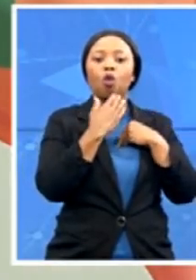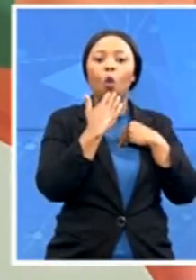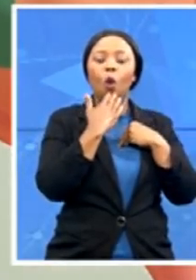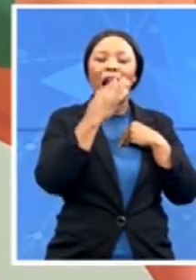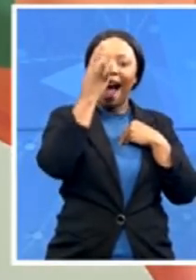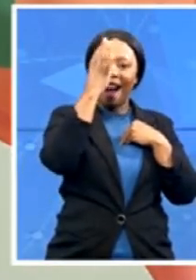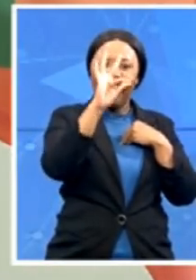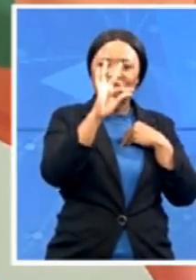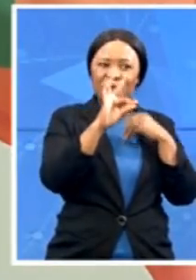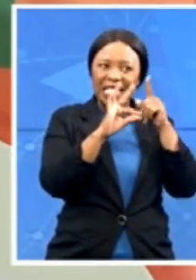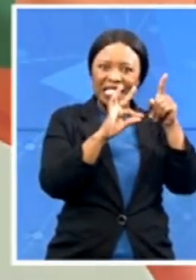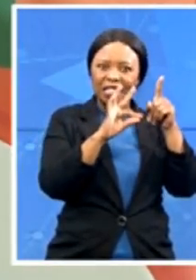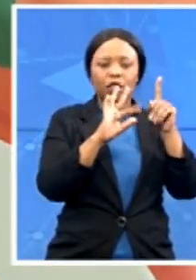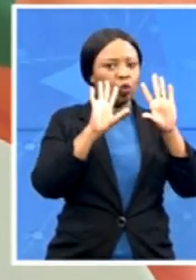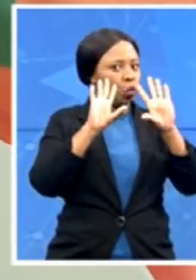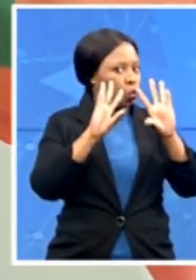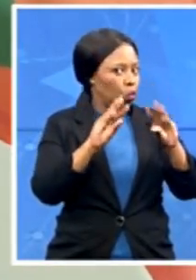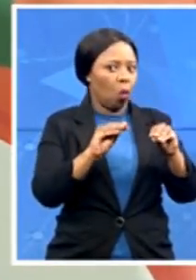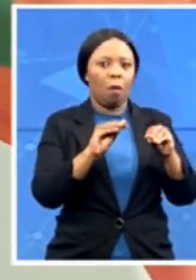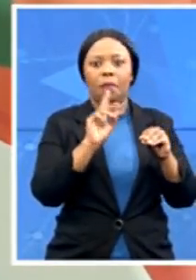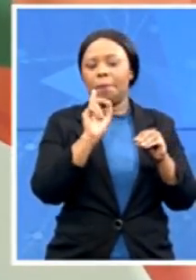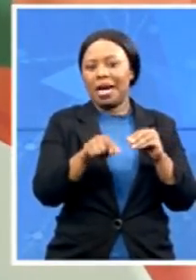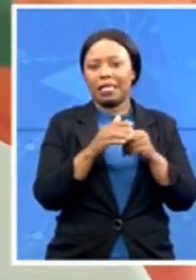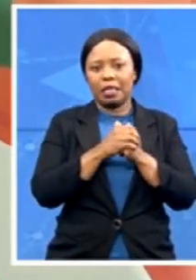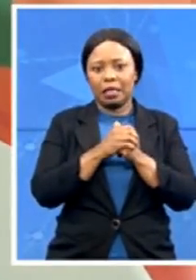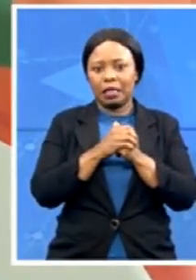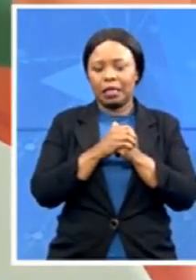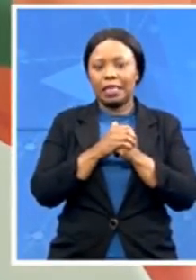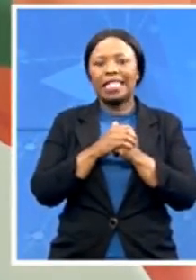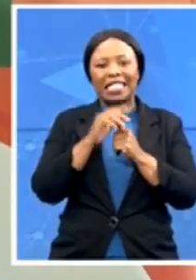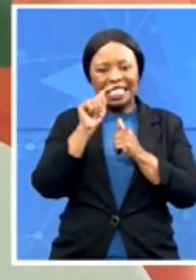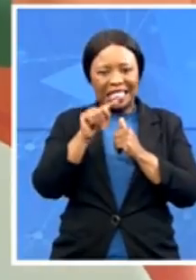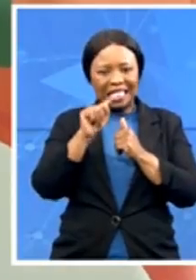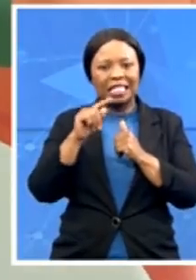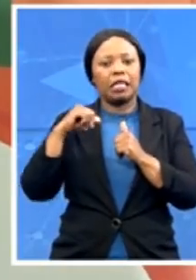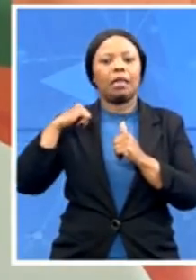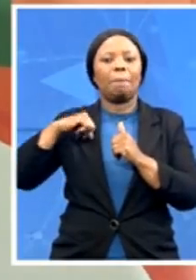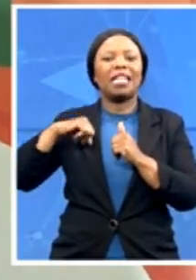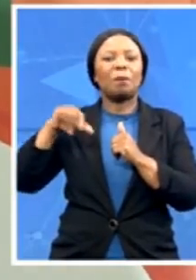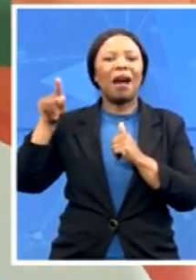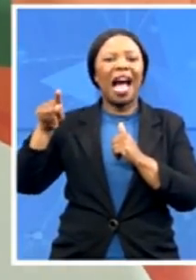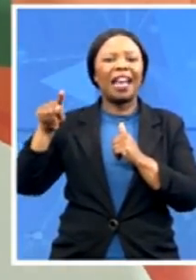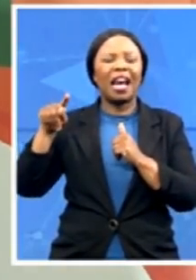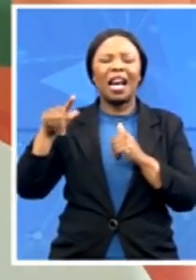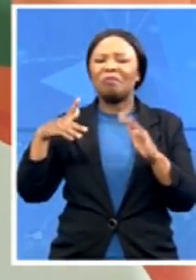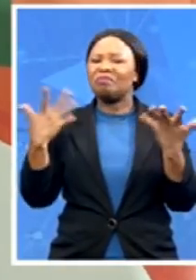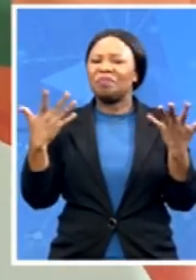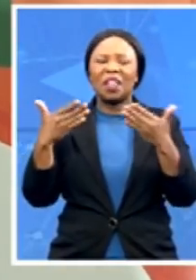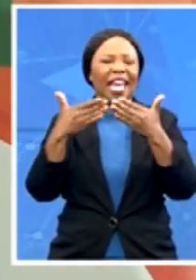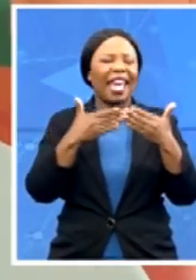is a symptom of municipalities that do not care, have tax administration,